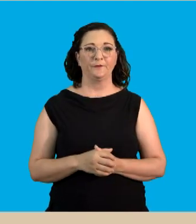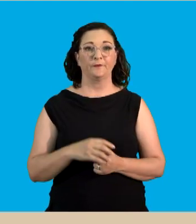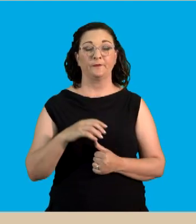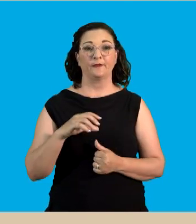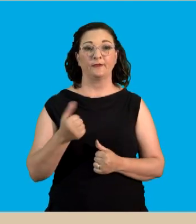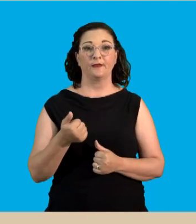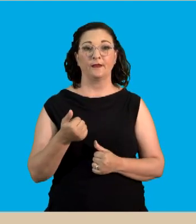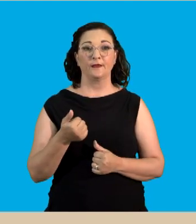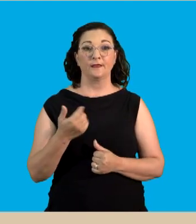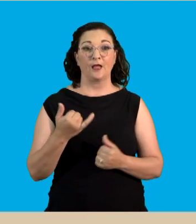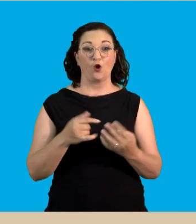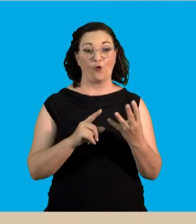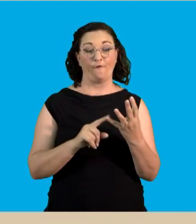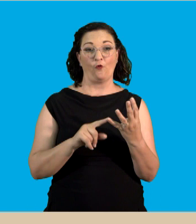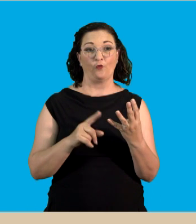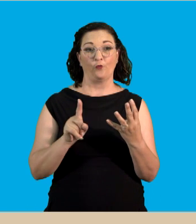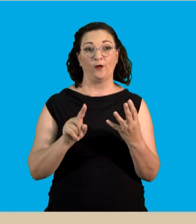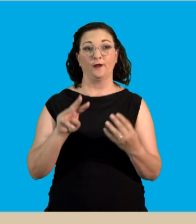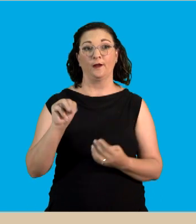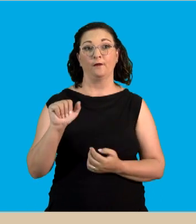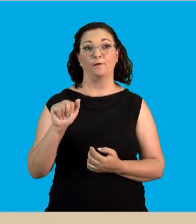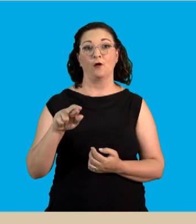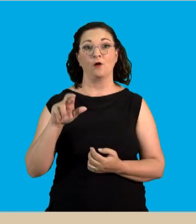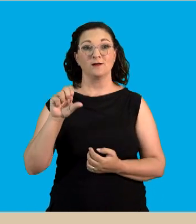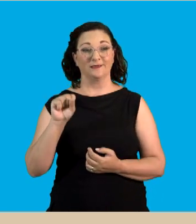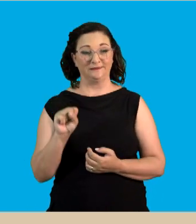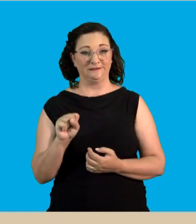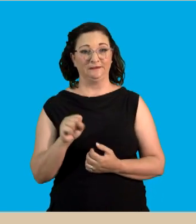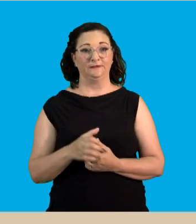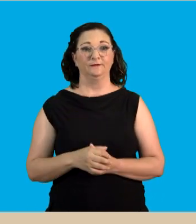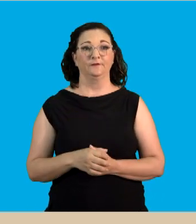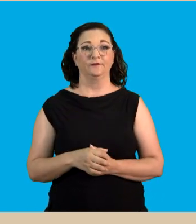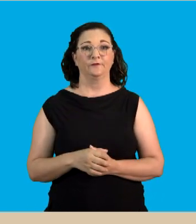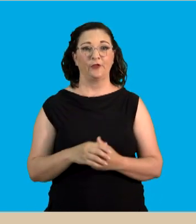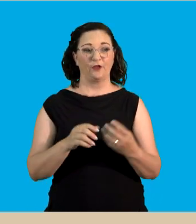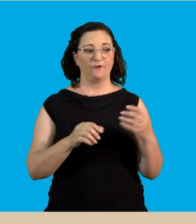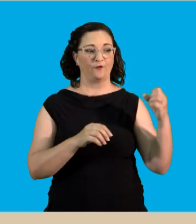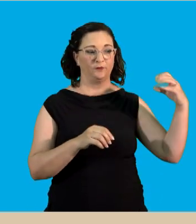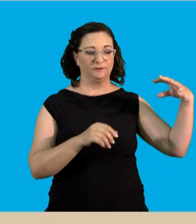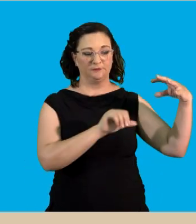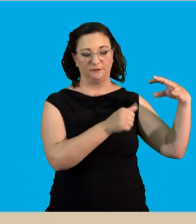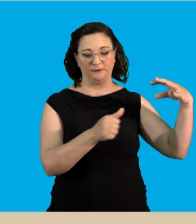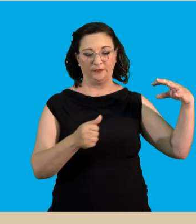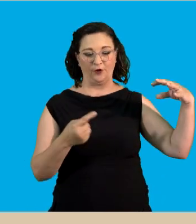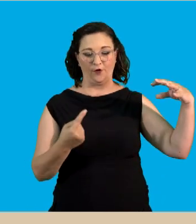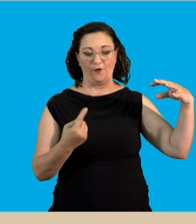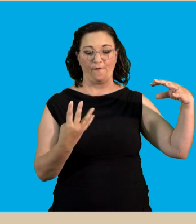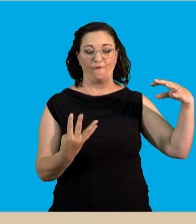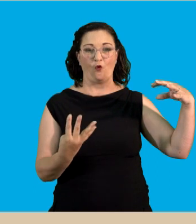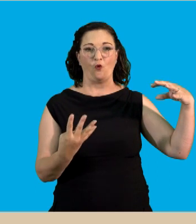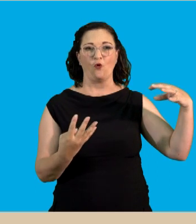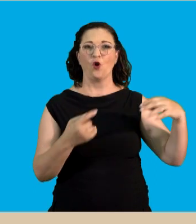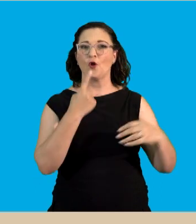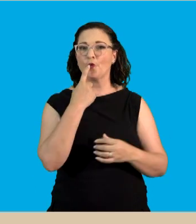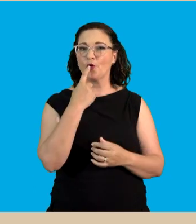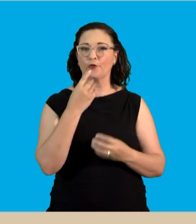move on to the fourth planet, which is Mars. Now, Mars is the fourth planet from the sun. It is